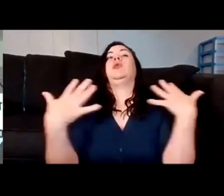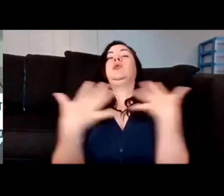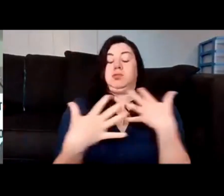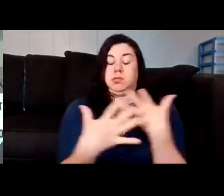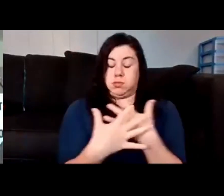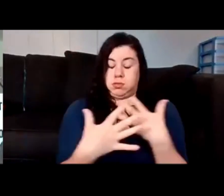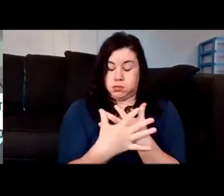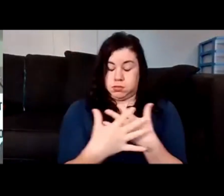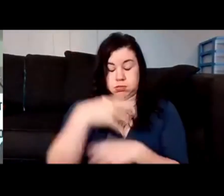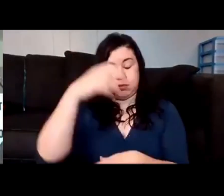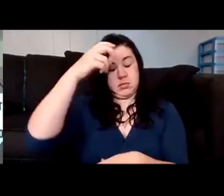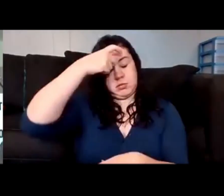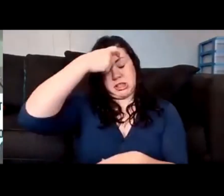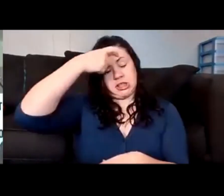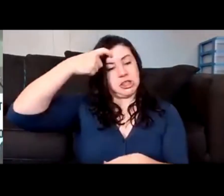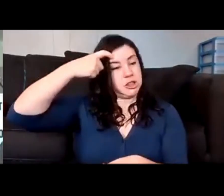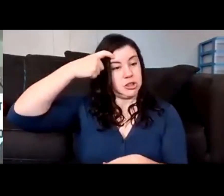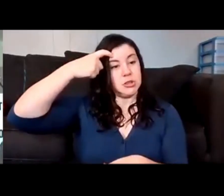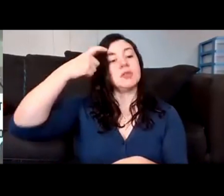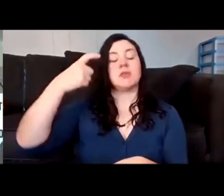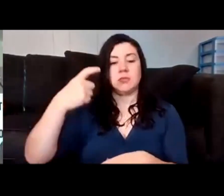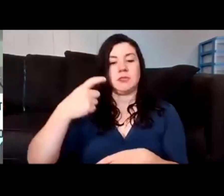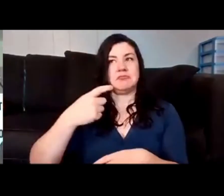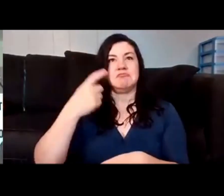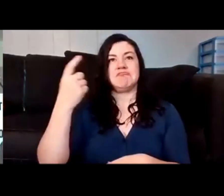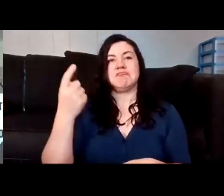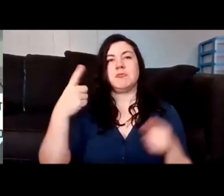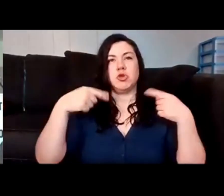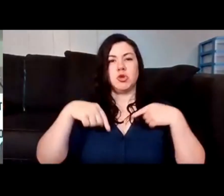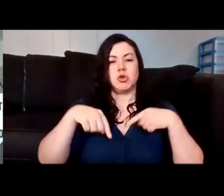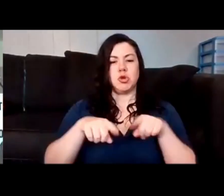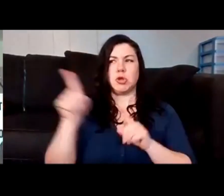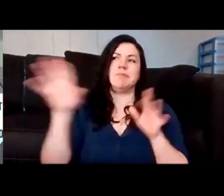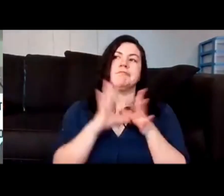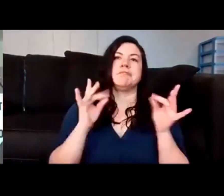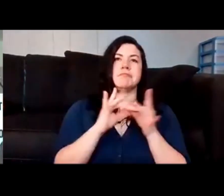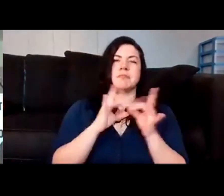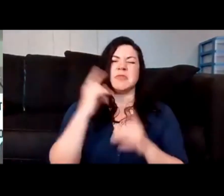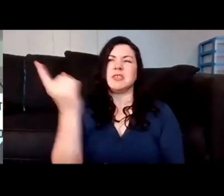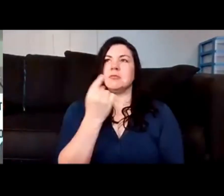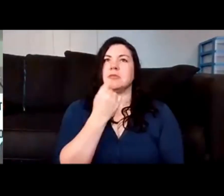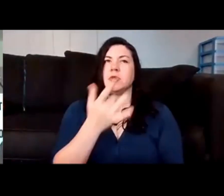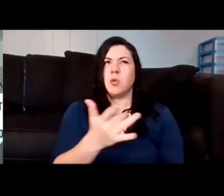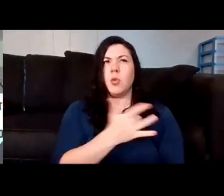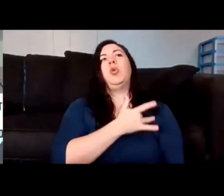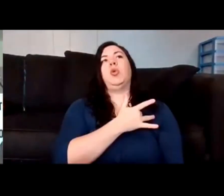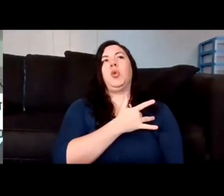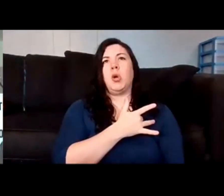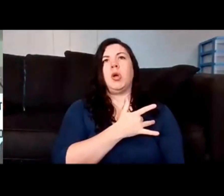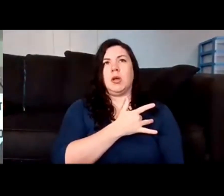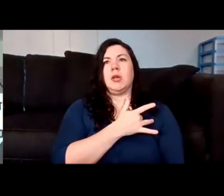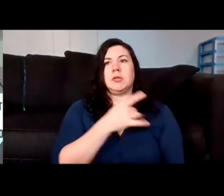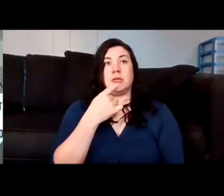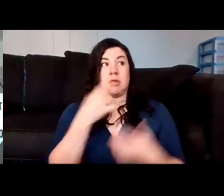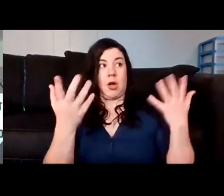to me. And something she said during her remarks is that she said, "I truly believed I was